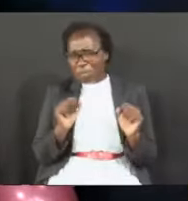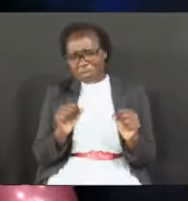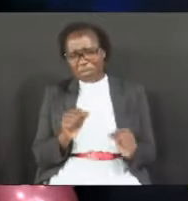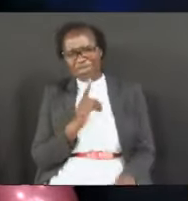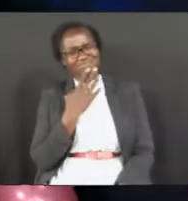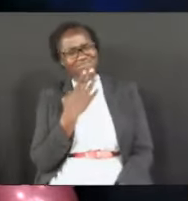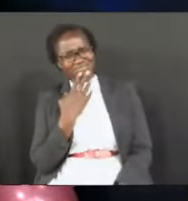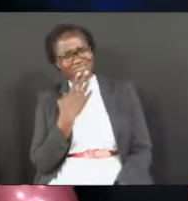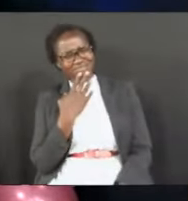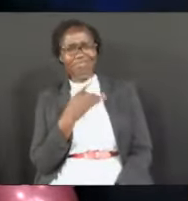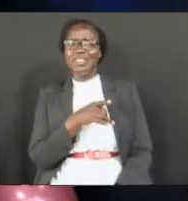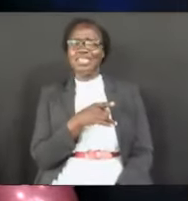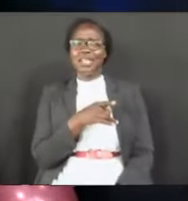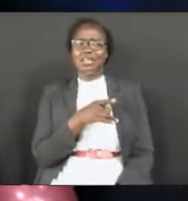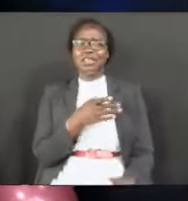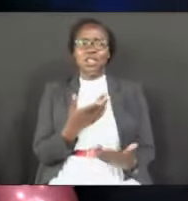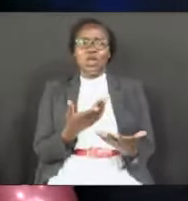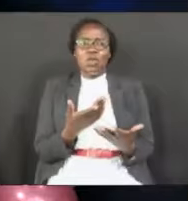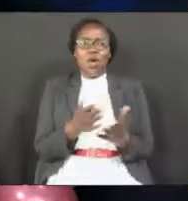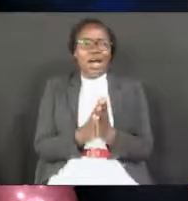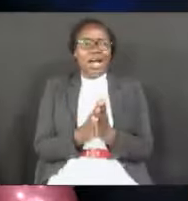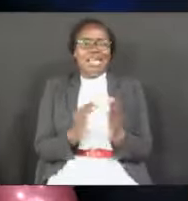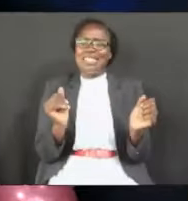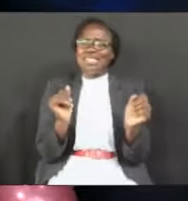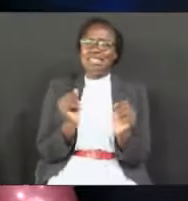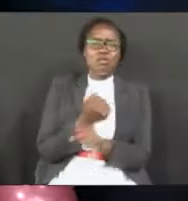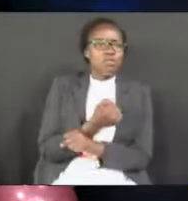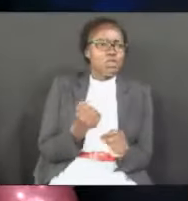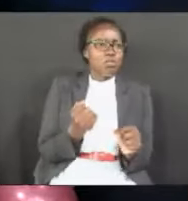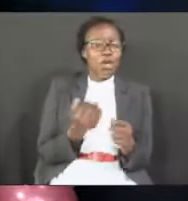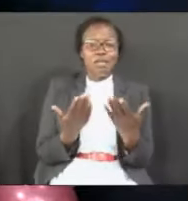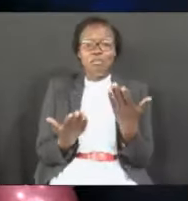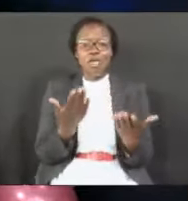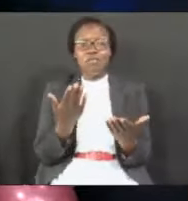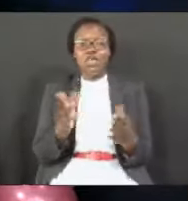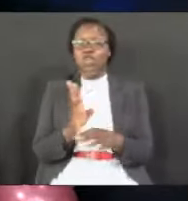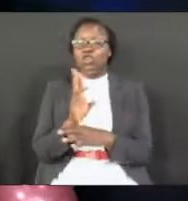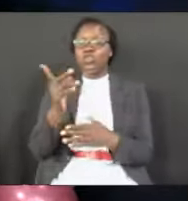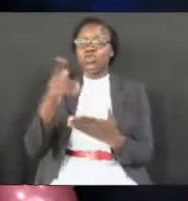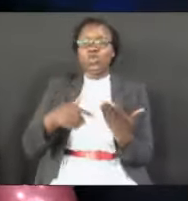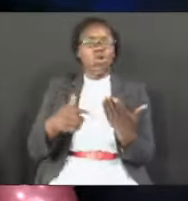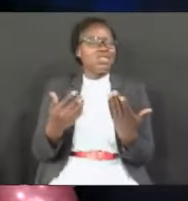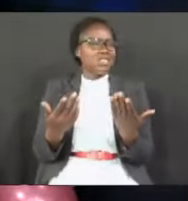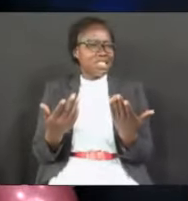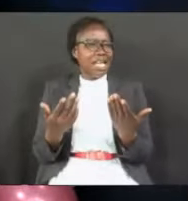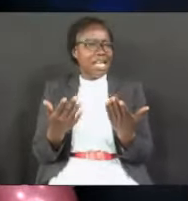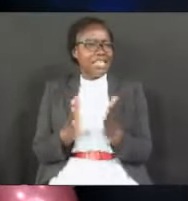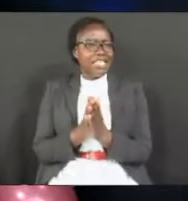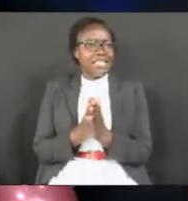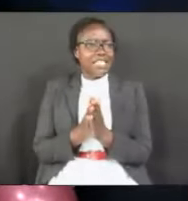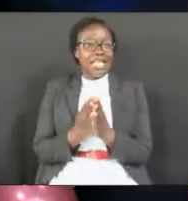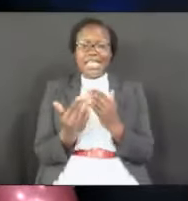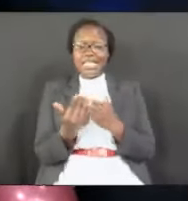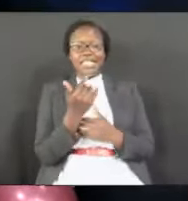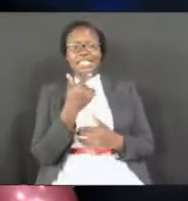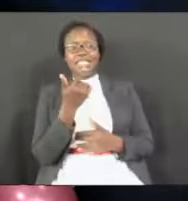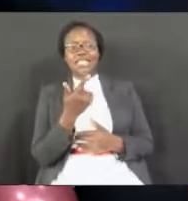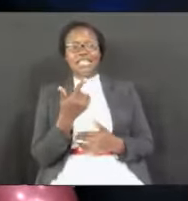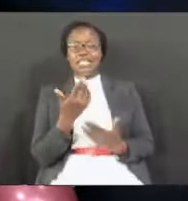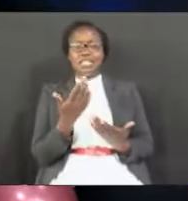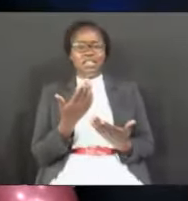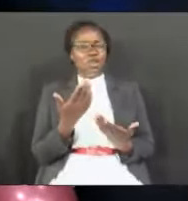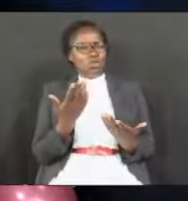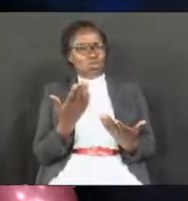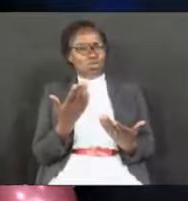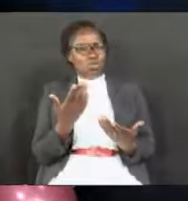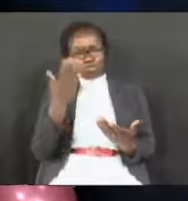husband, God is moving us to use our common sense. And you know, he brought to us a beautiful young girl here who